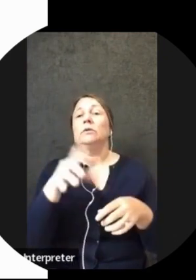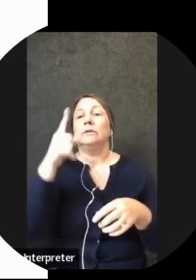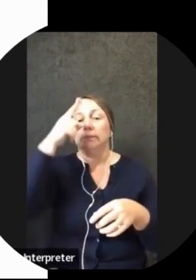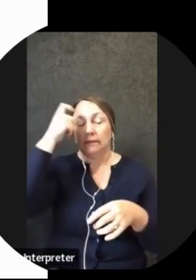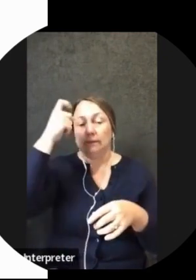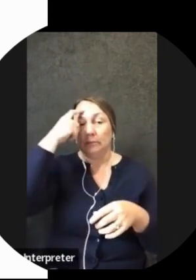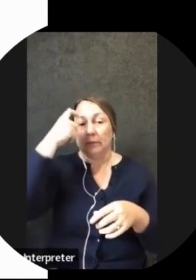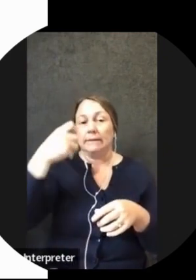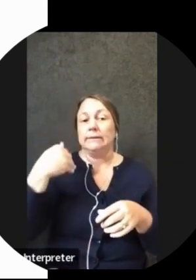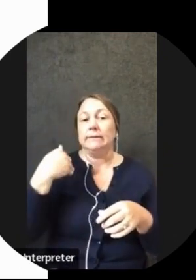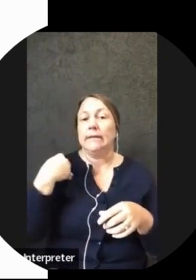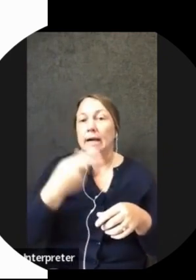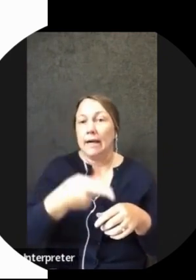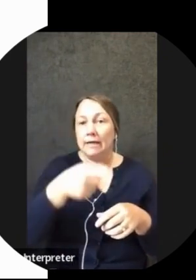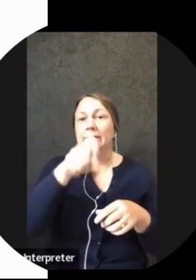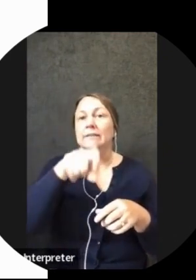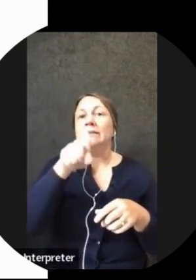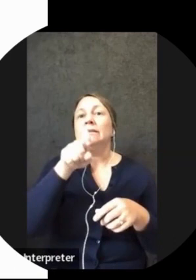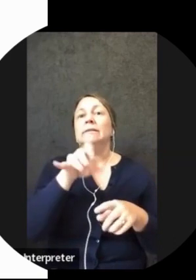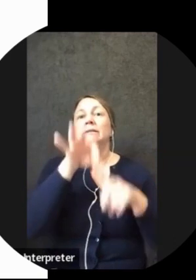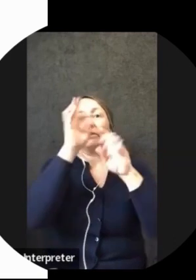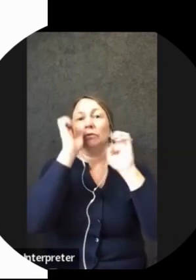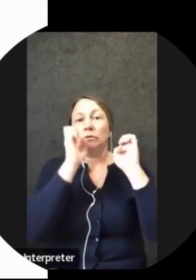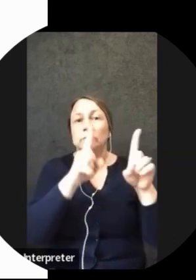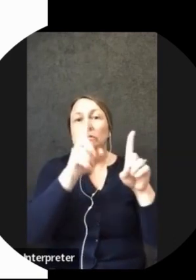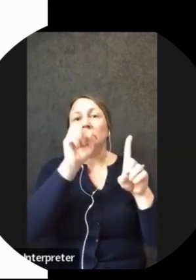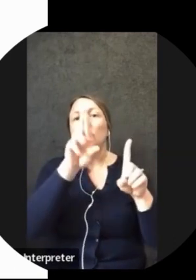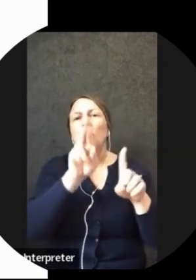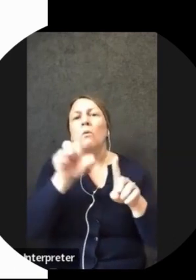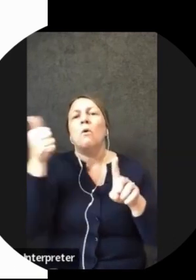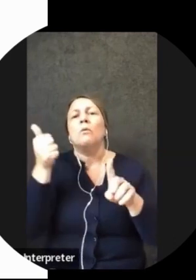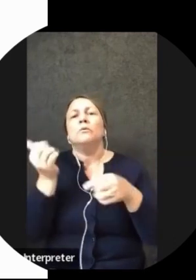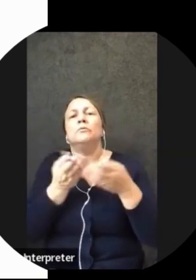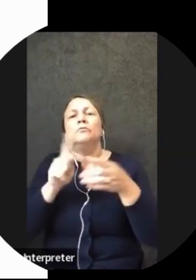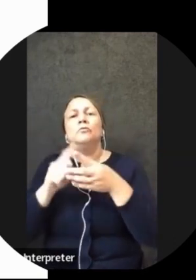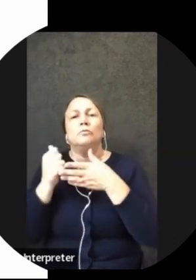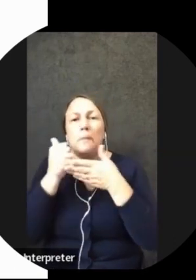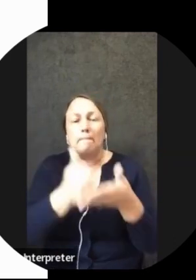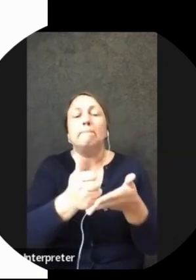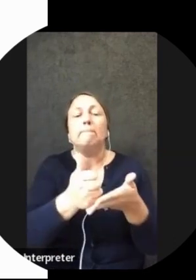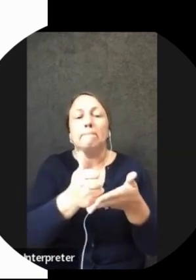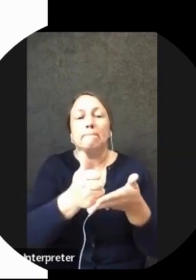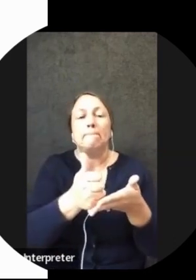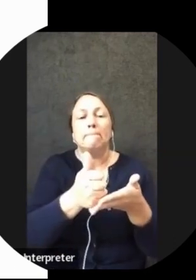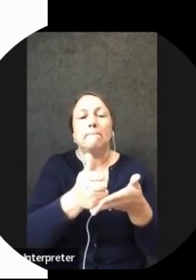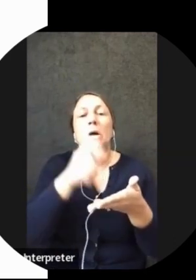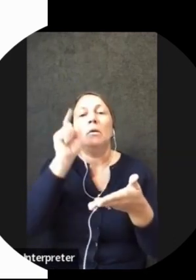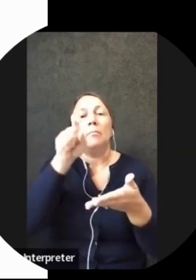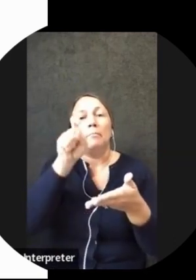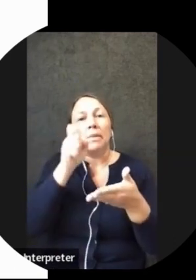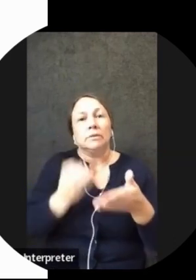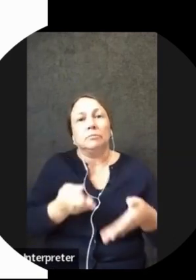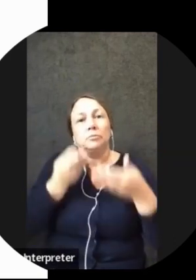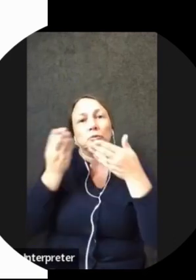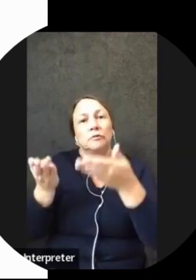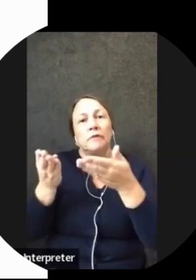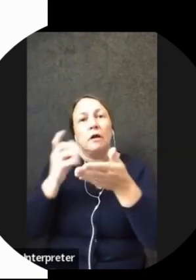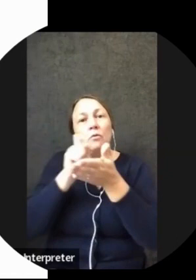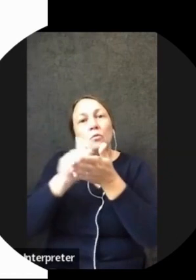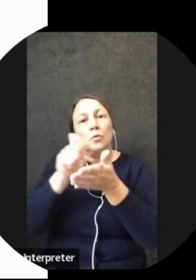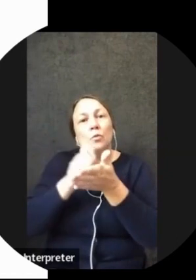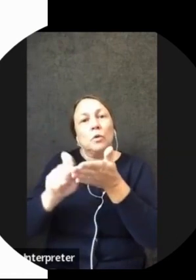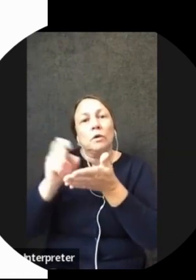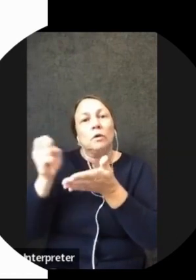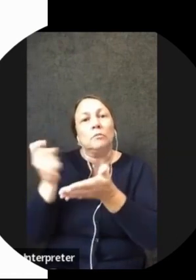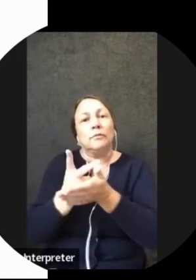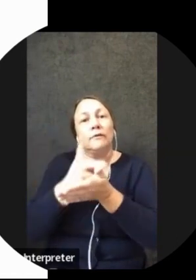in need of special education and related services, it must provide or receive written consent from